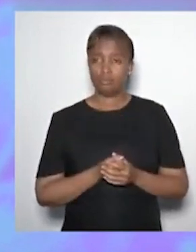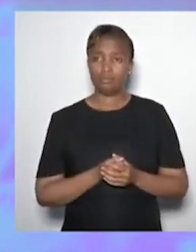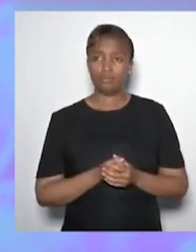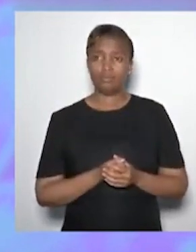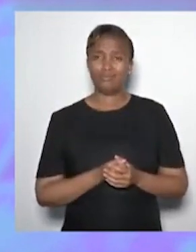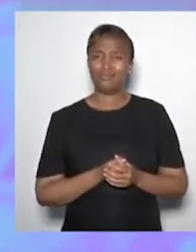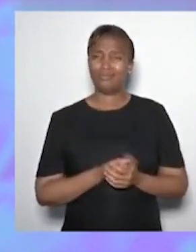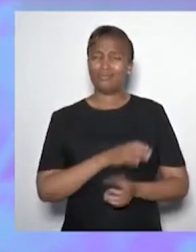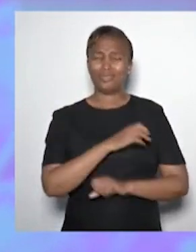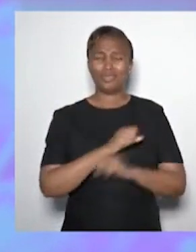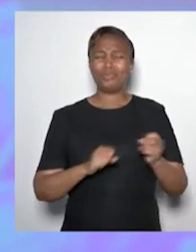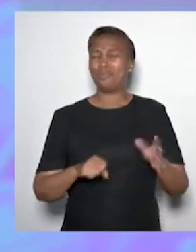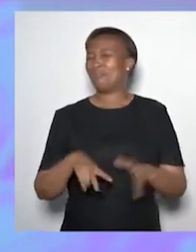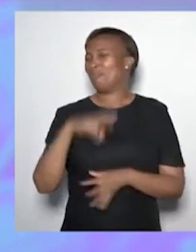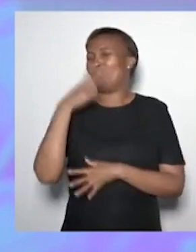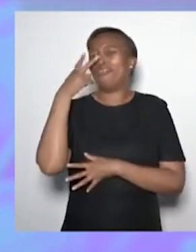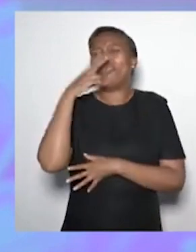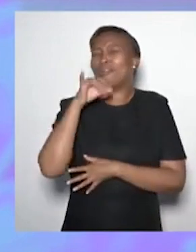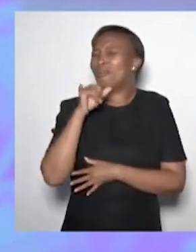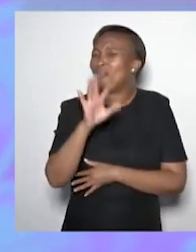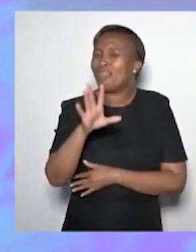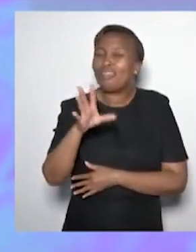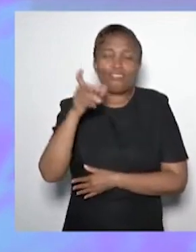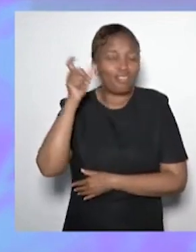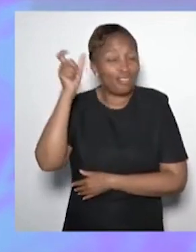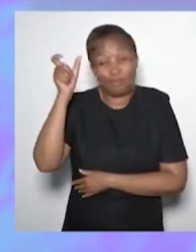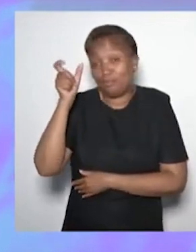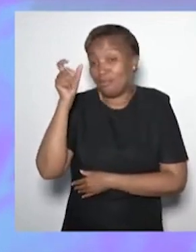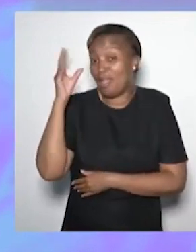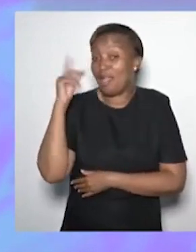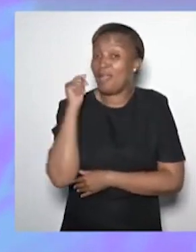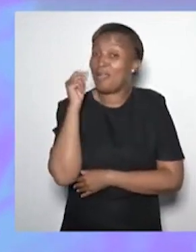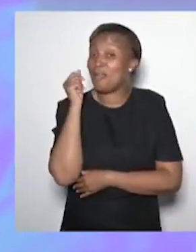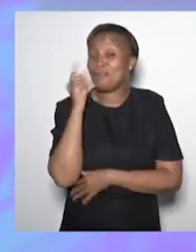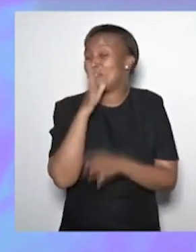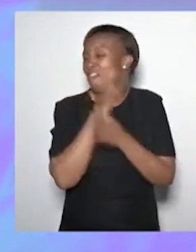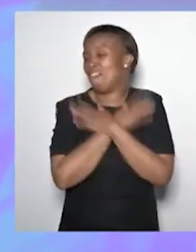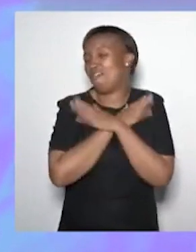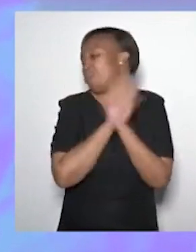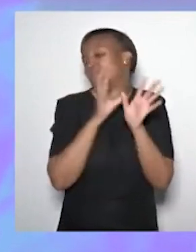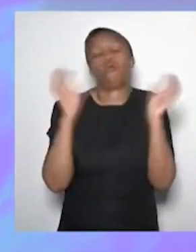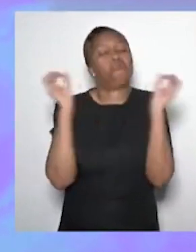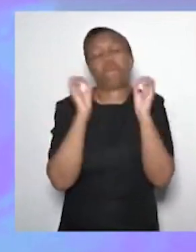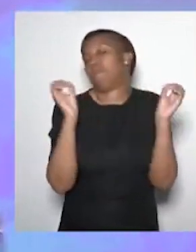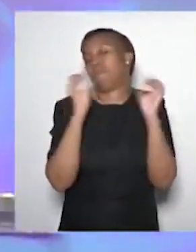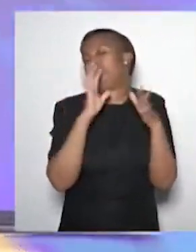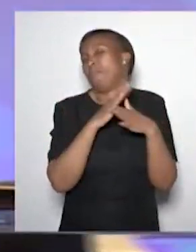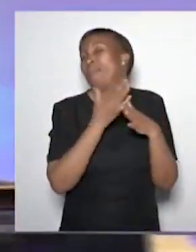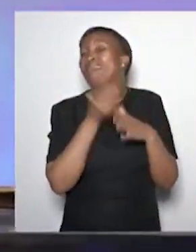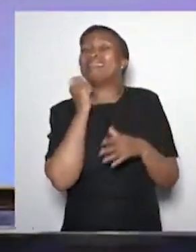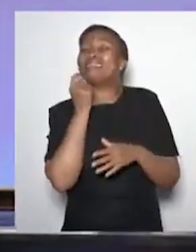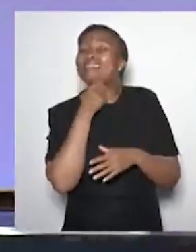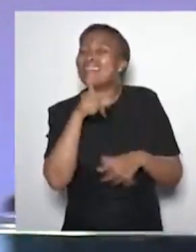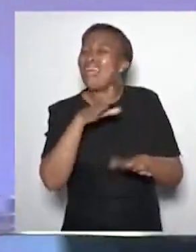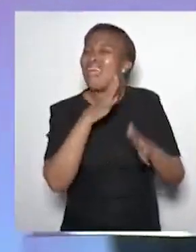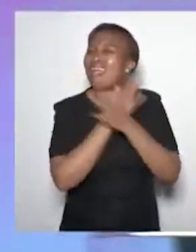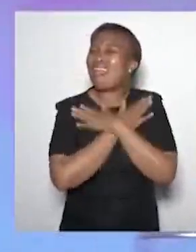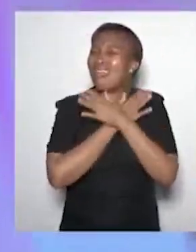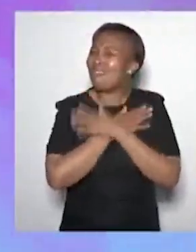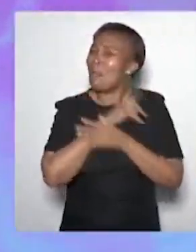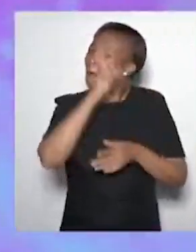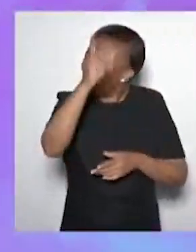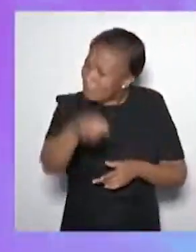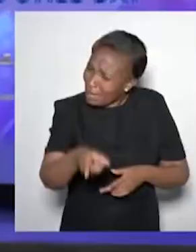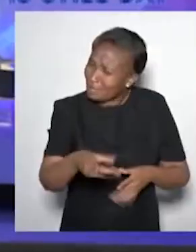Ukegwa tsebar munawa rata kapaharati. Because Urwa urata mara usanza rata le